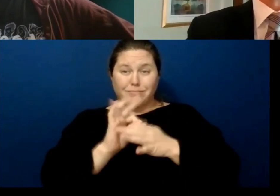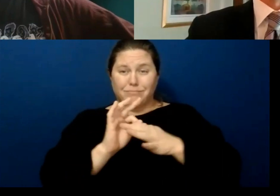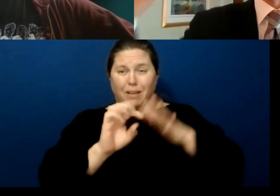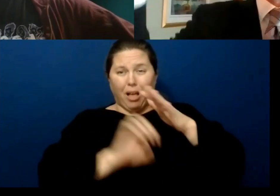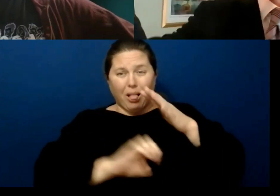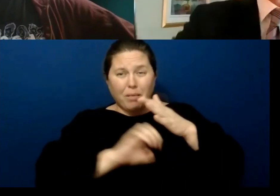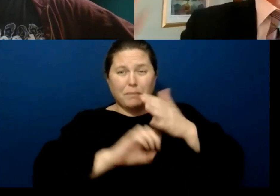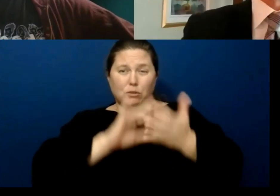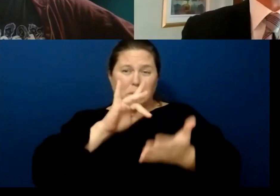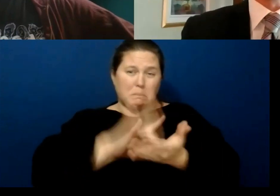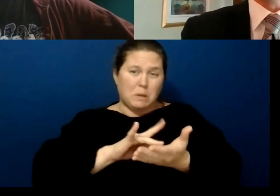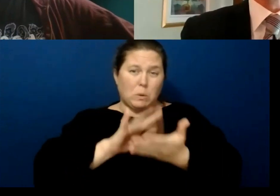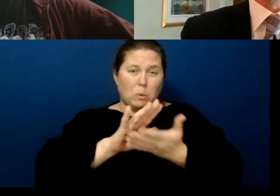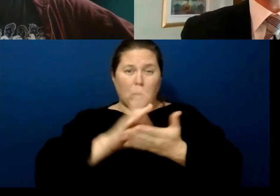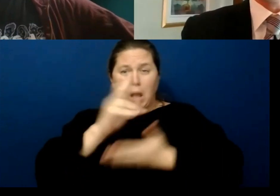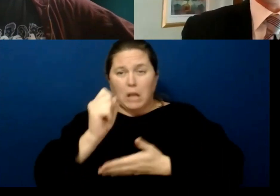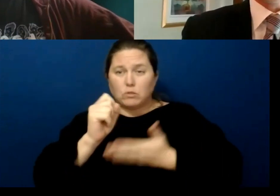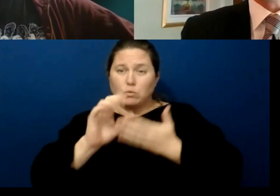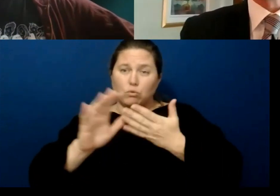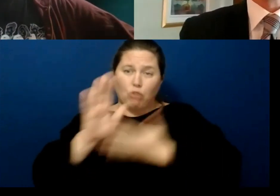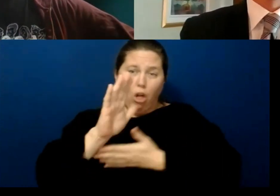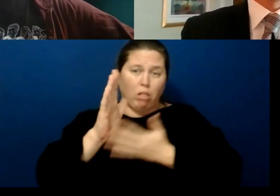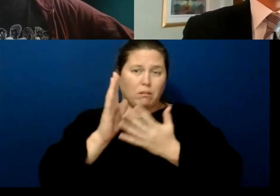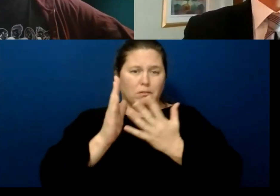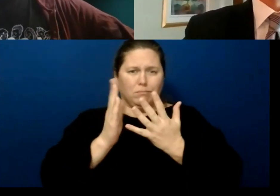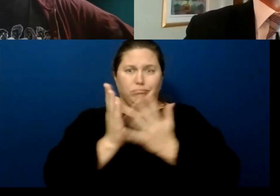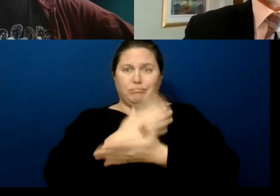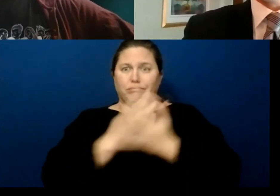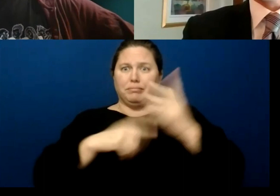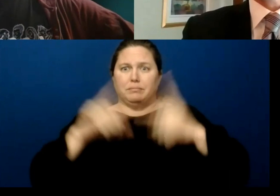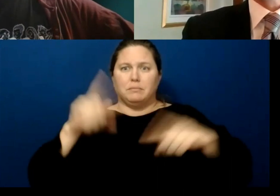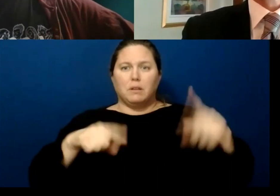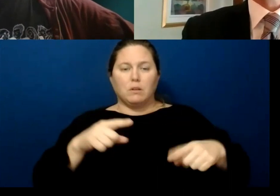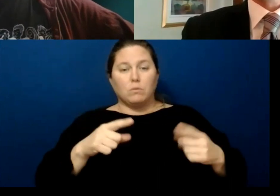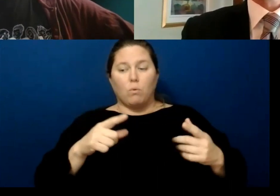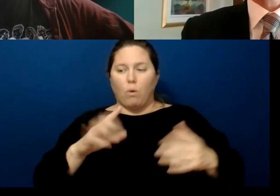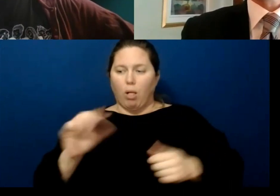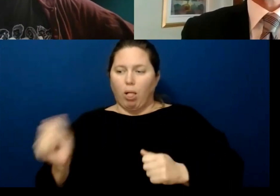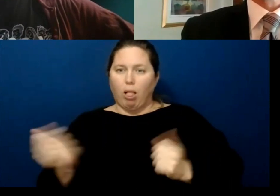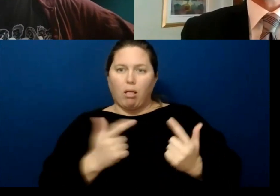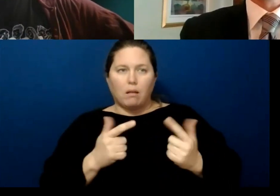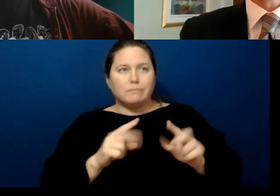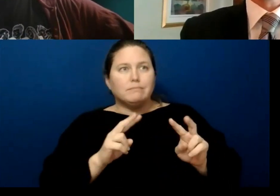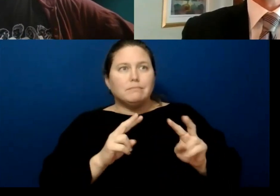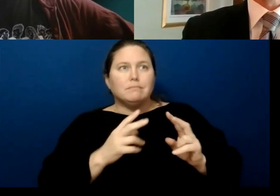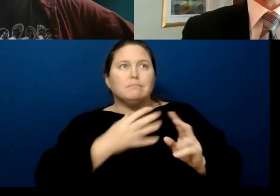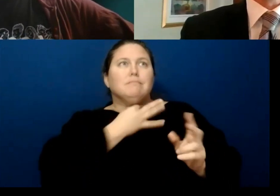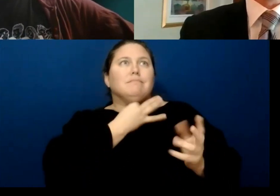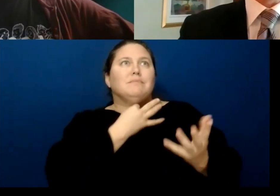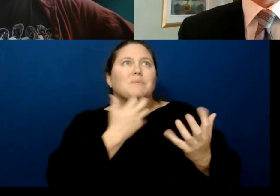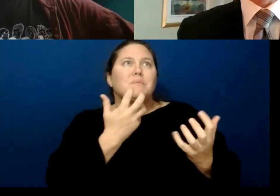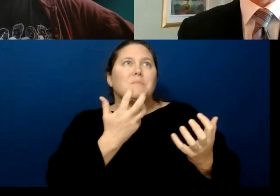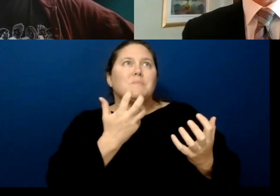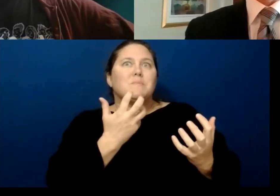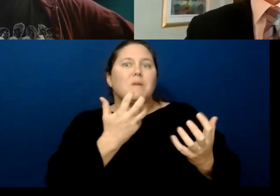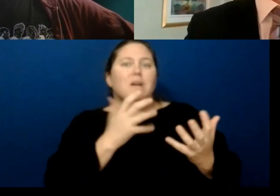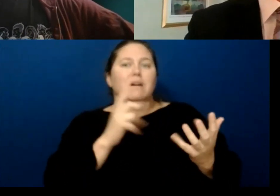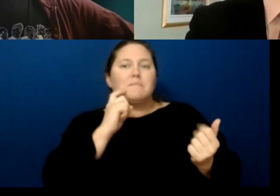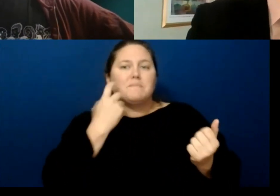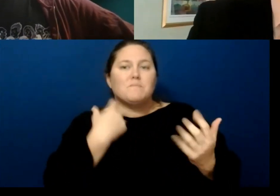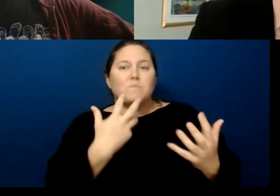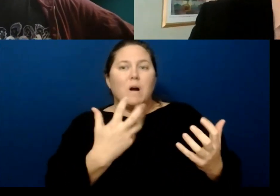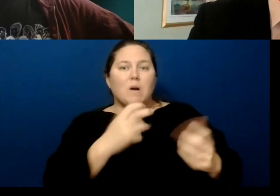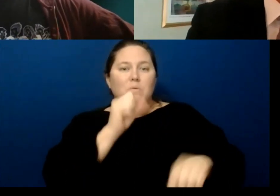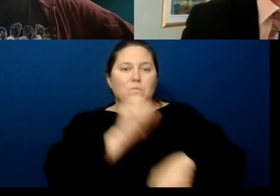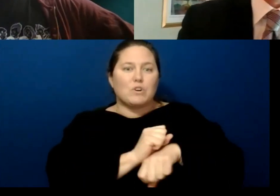college. They're all just looking up saying, I would love to work in this space. Any final thoughts, any final advice you could give them? Yeah,